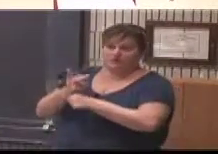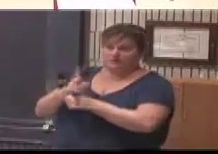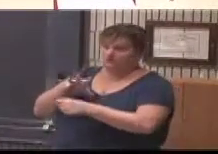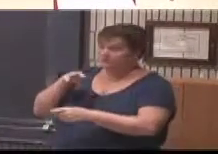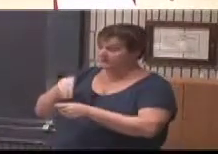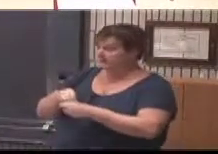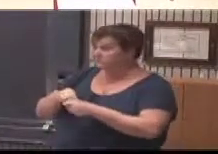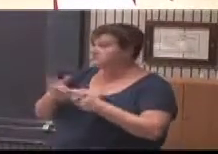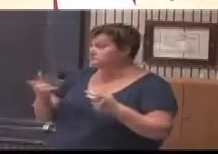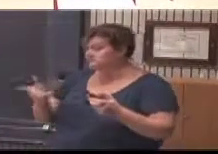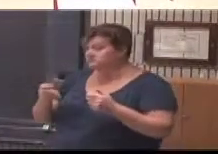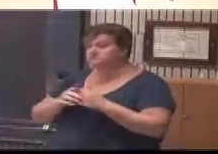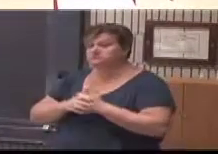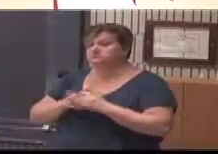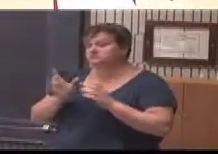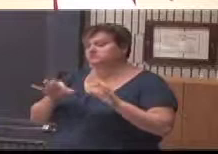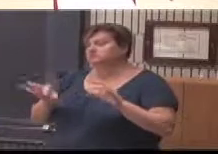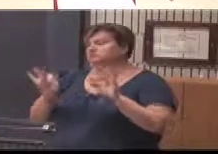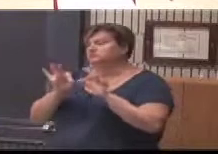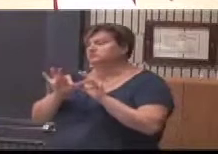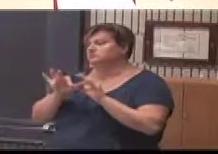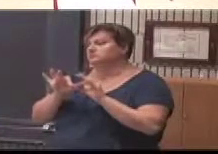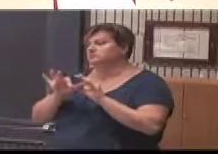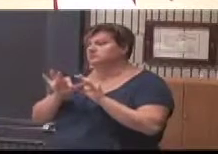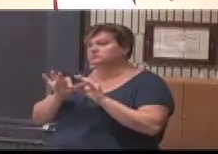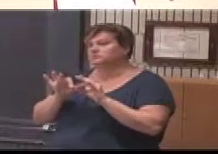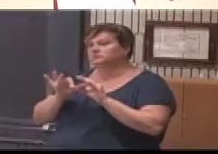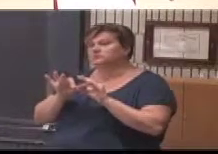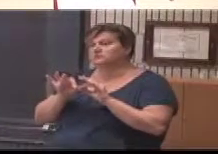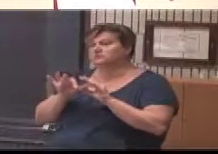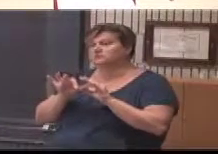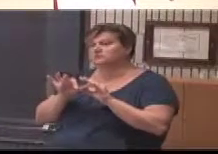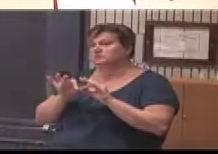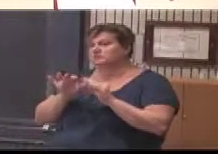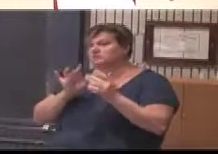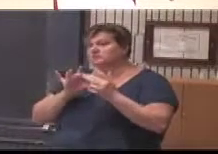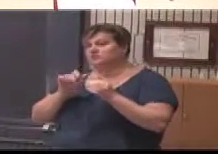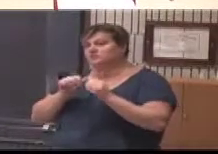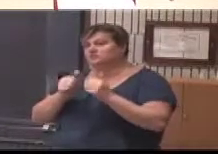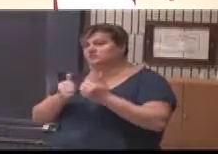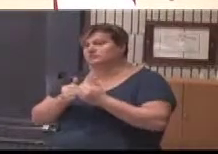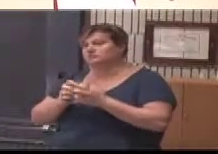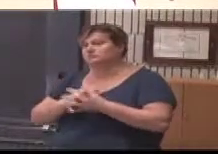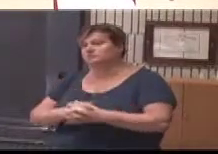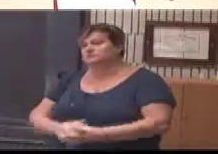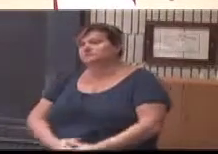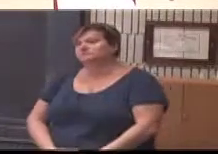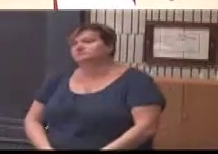involved. So it's always worthwhile to stay in touch with the agency.